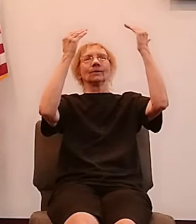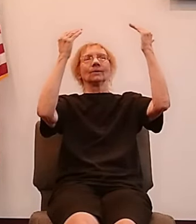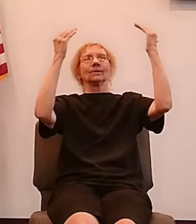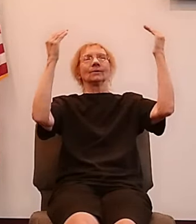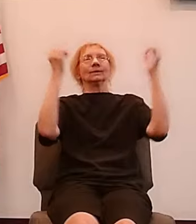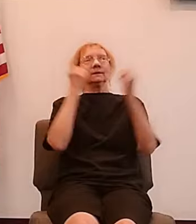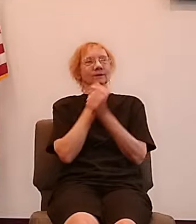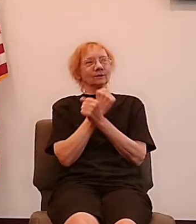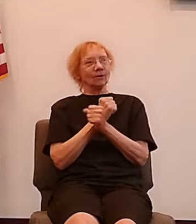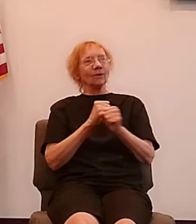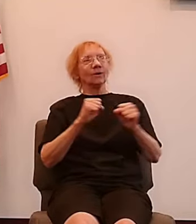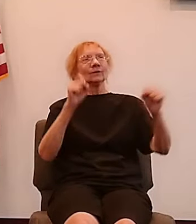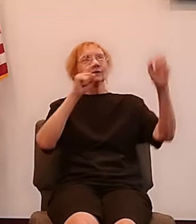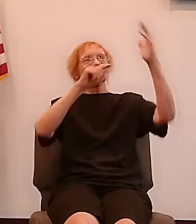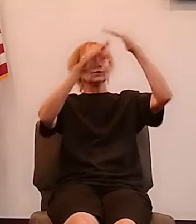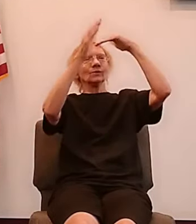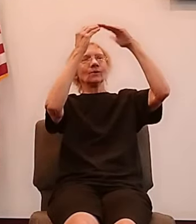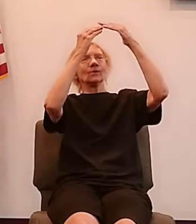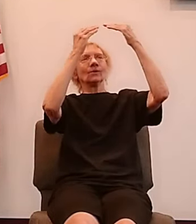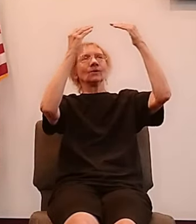safe to shore,